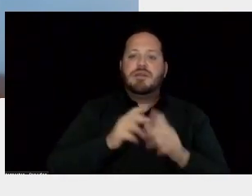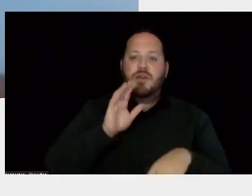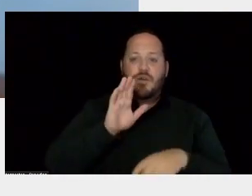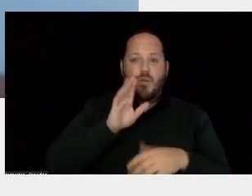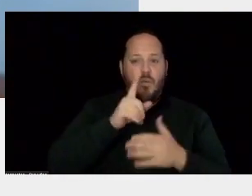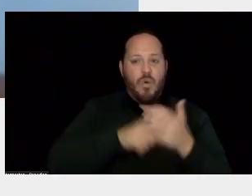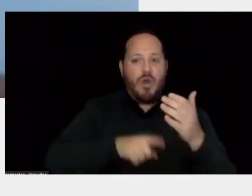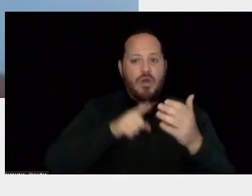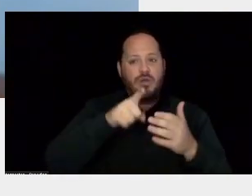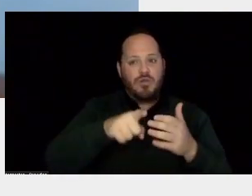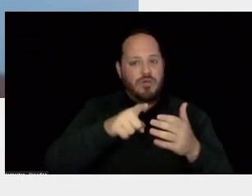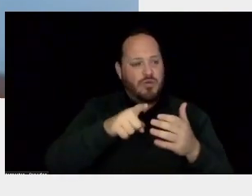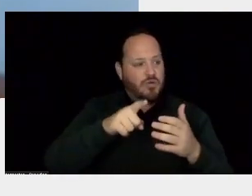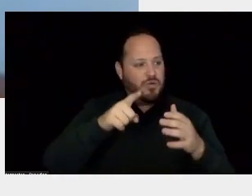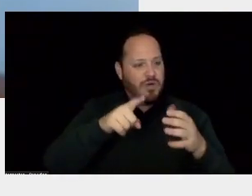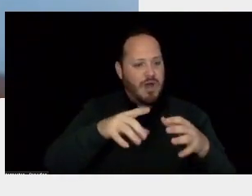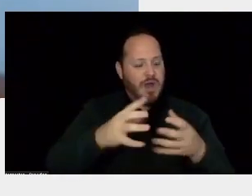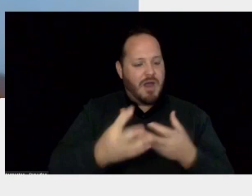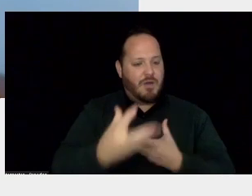term.